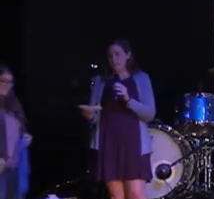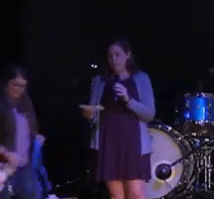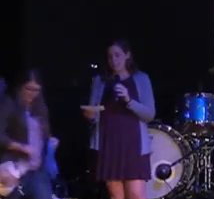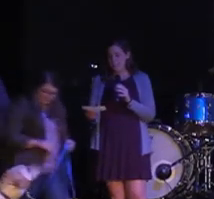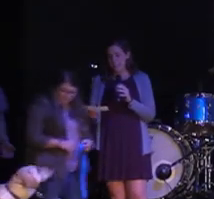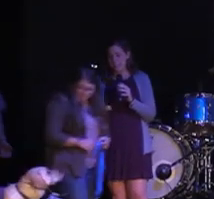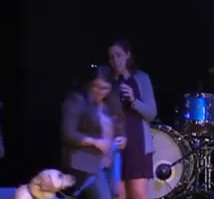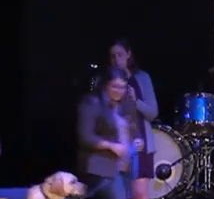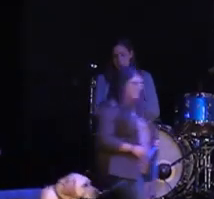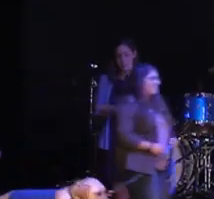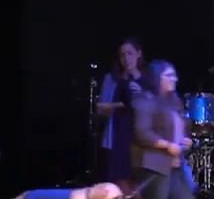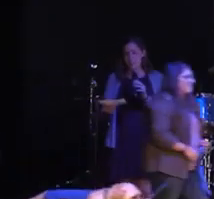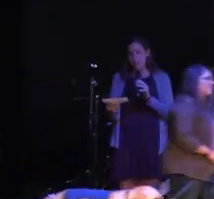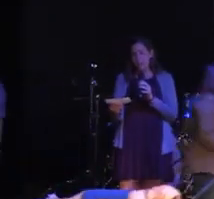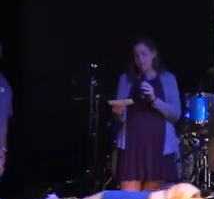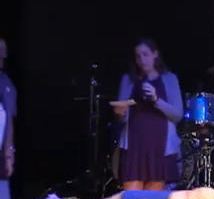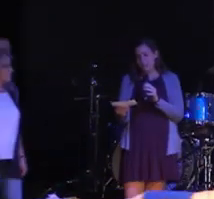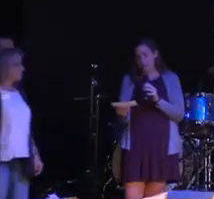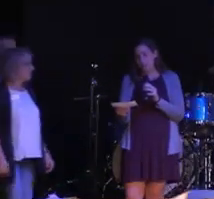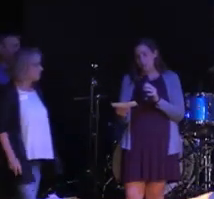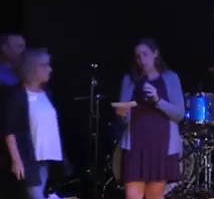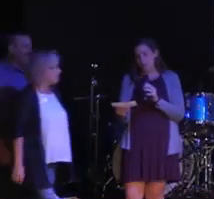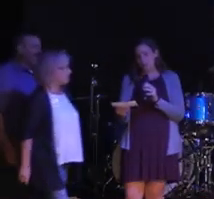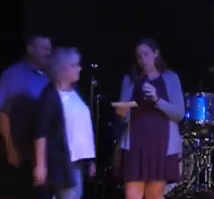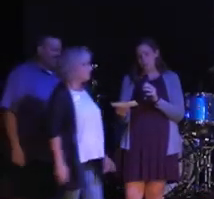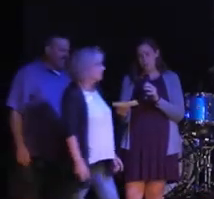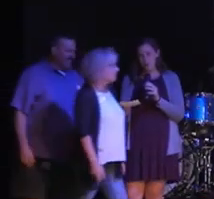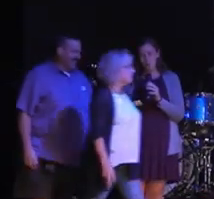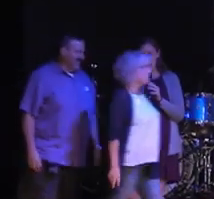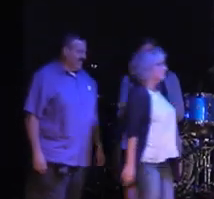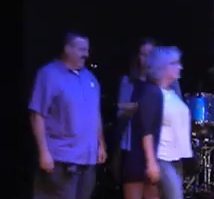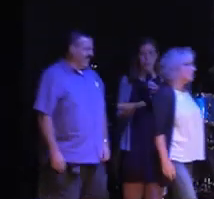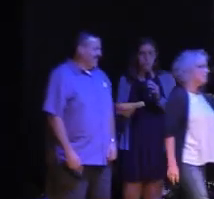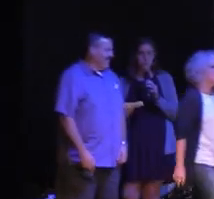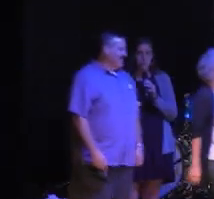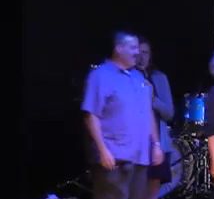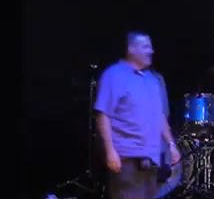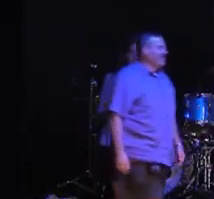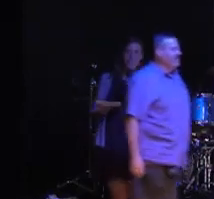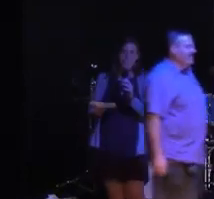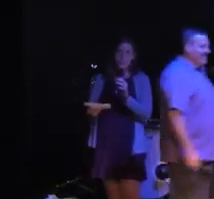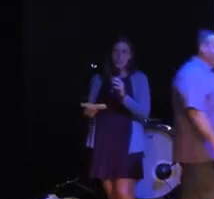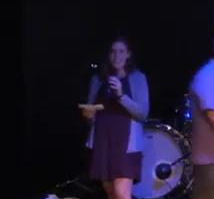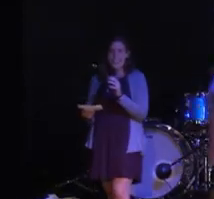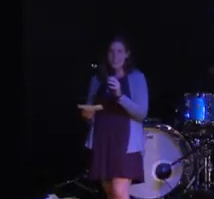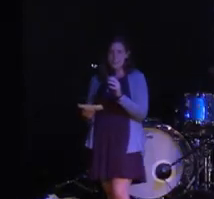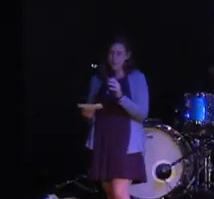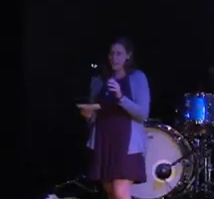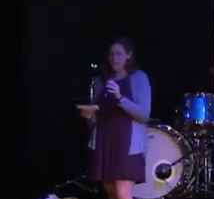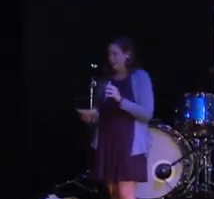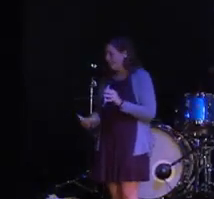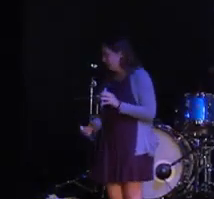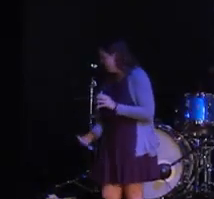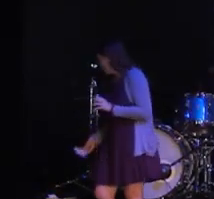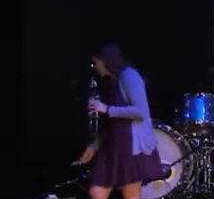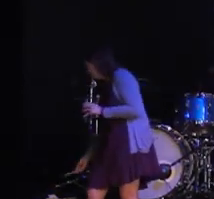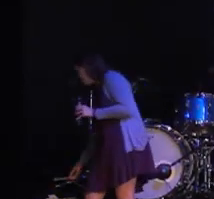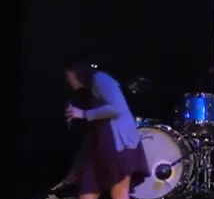And Brendan II, raised by Sarah Lee and Judy Friedman of Folsom, California. This is their sixth